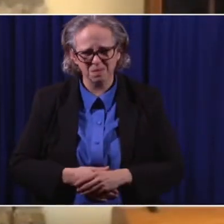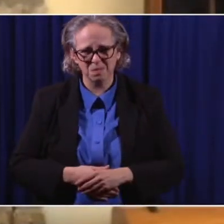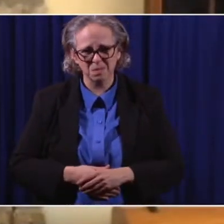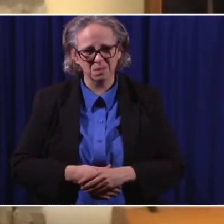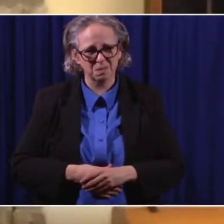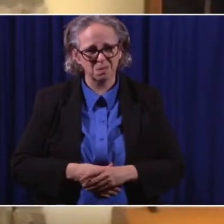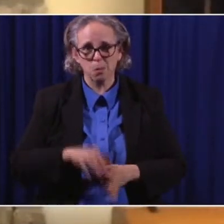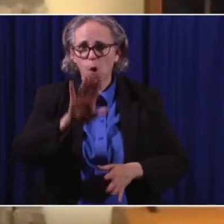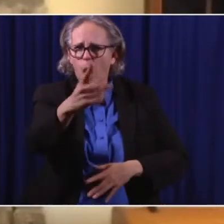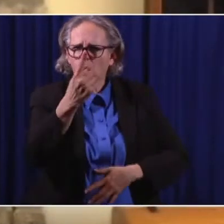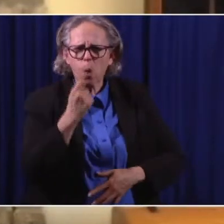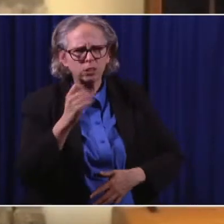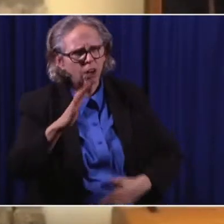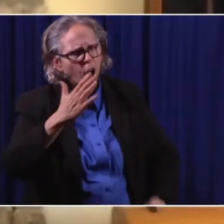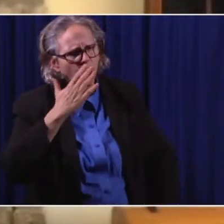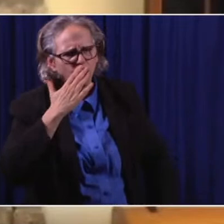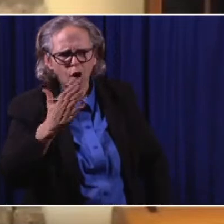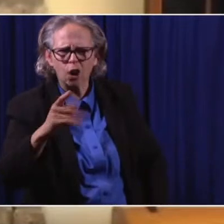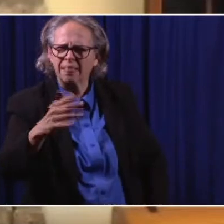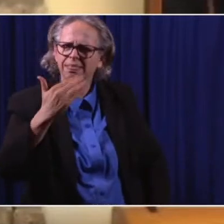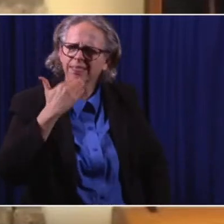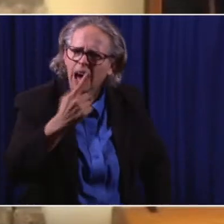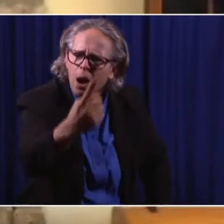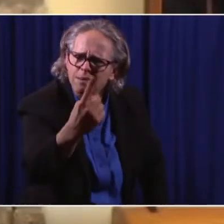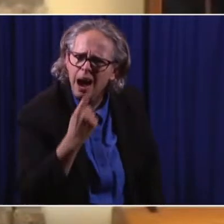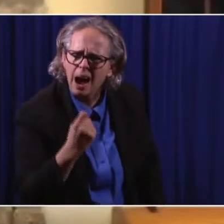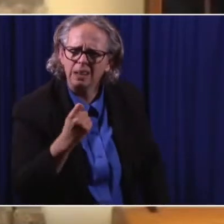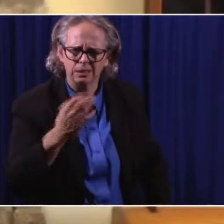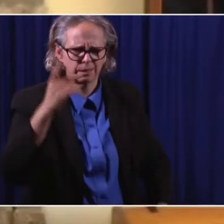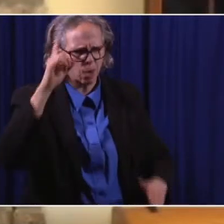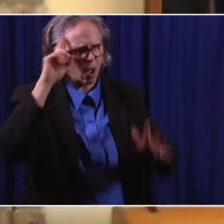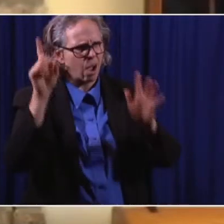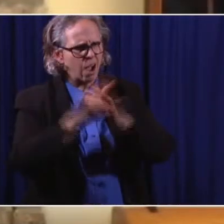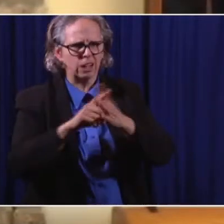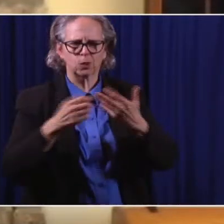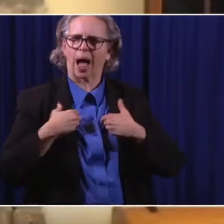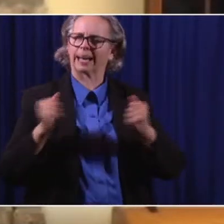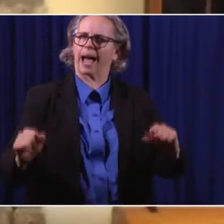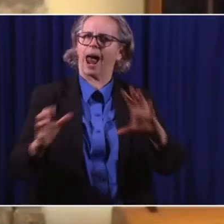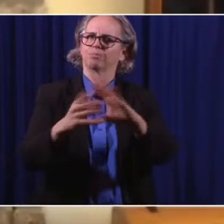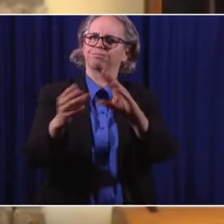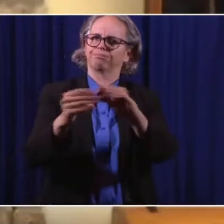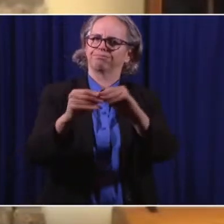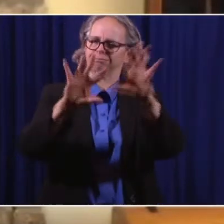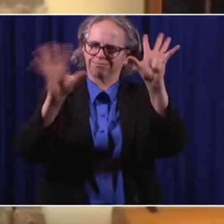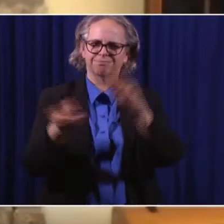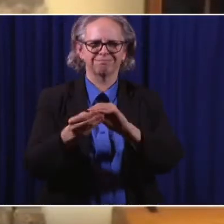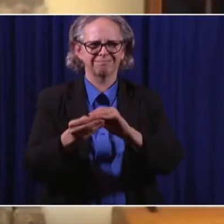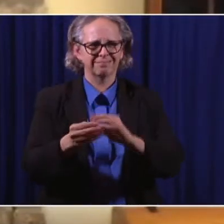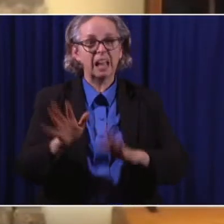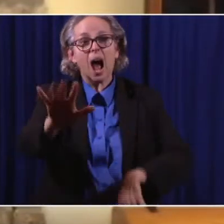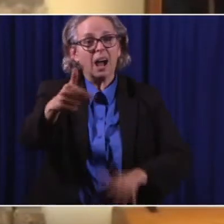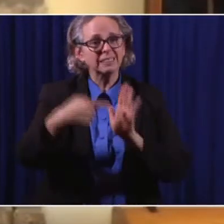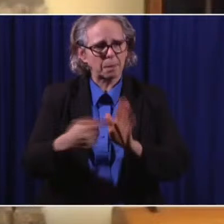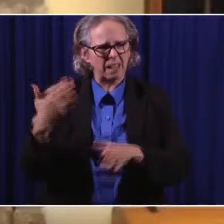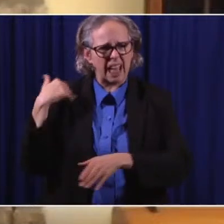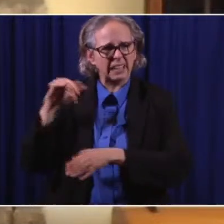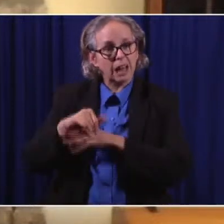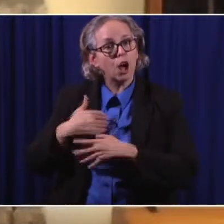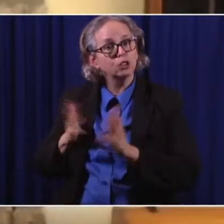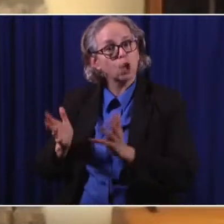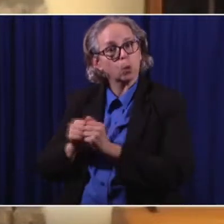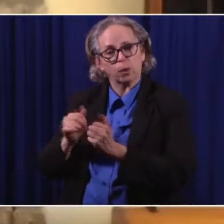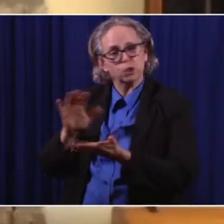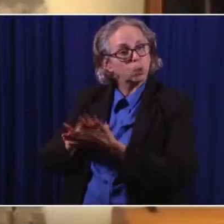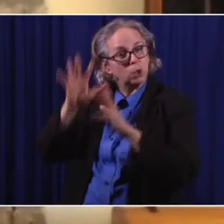wanted to cover this today, because I've been talking last night to a school superintendent from Hamilton County. I've talked to others, and there's